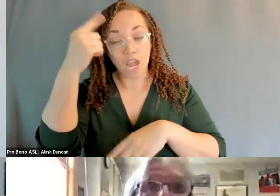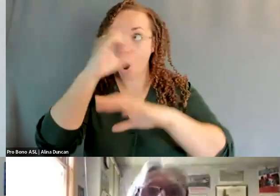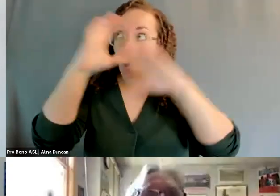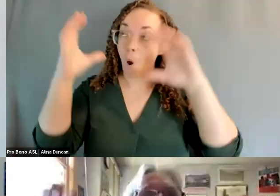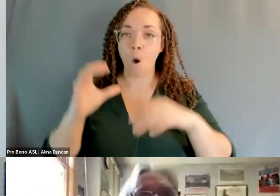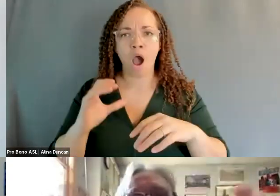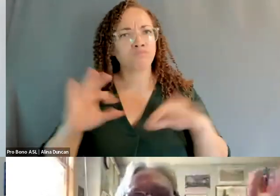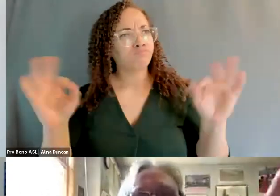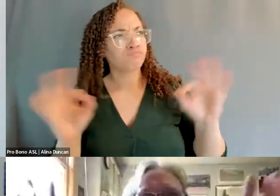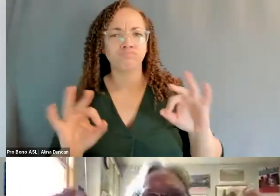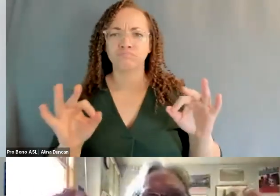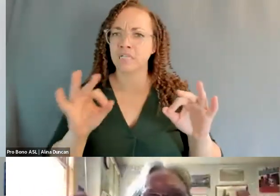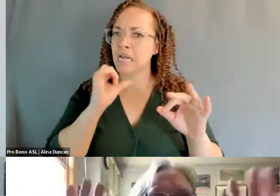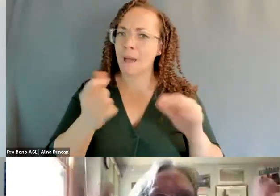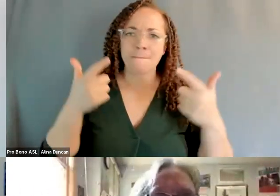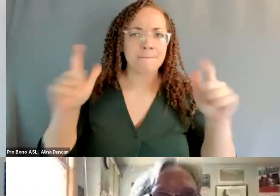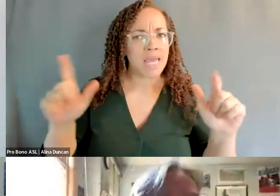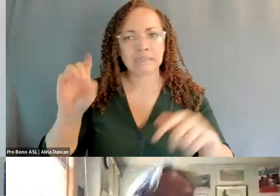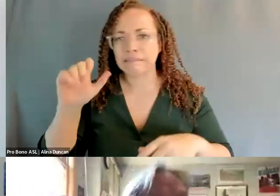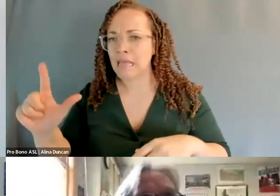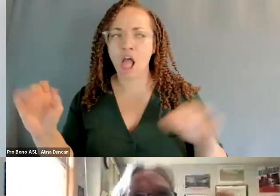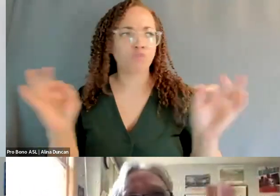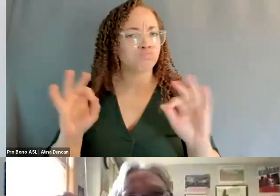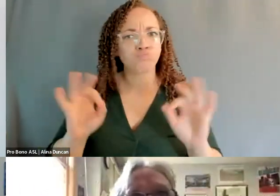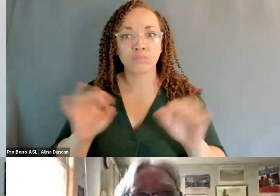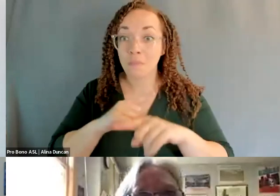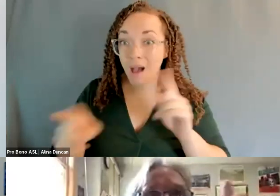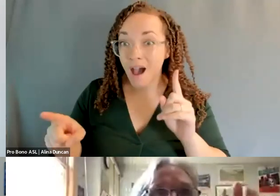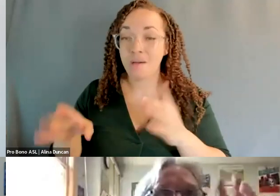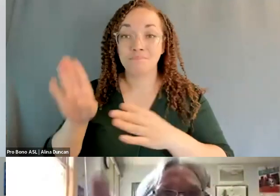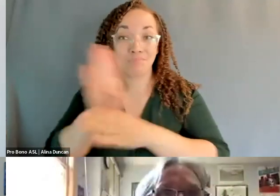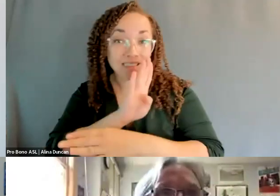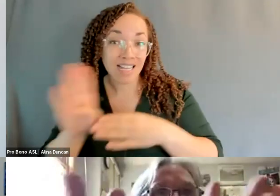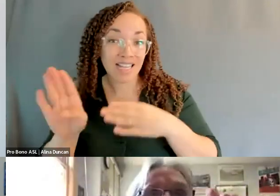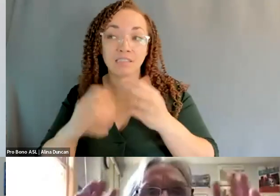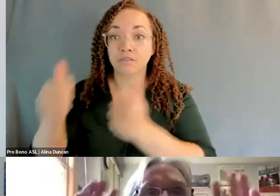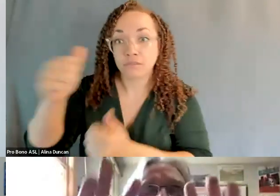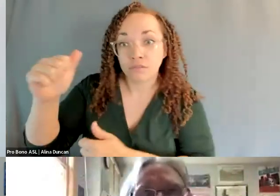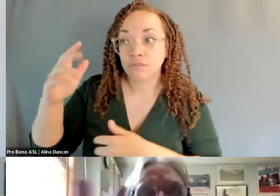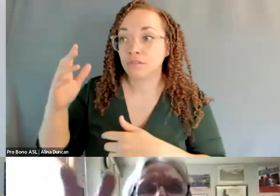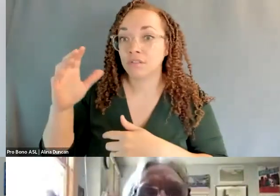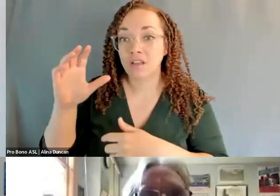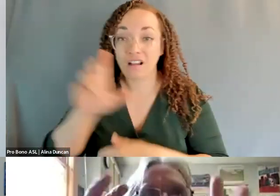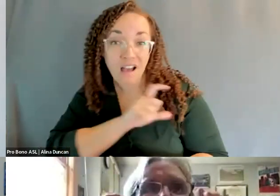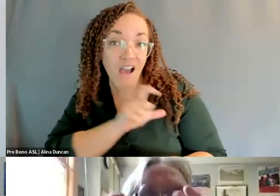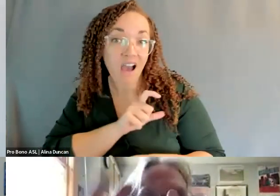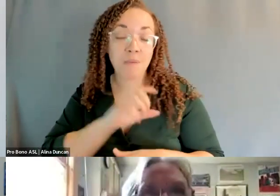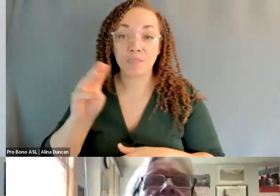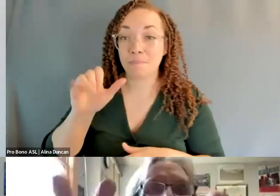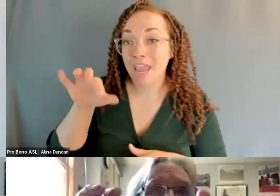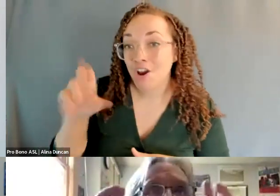legislation, but the League of Cities and the Business Improvement Districts and the cops and the mayors go